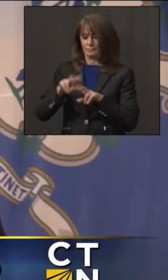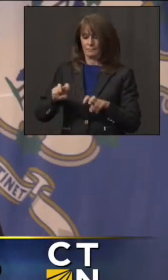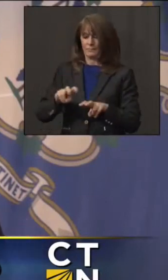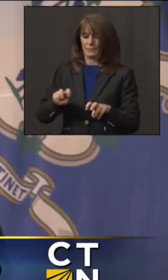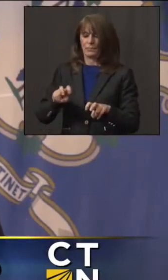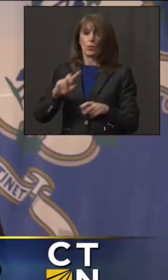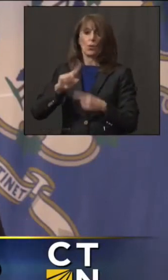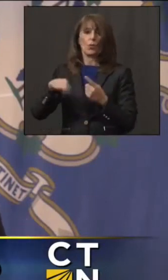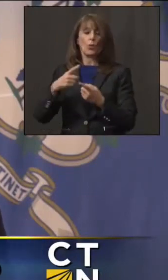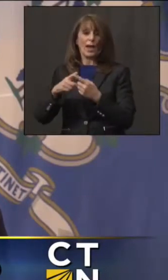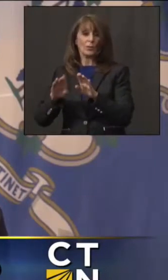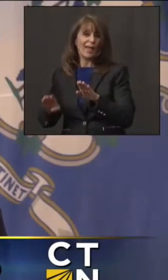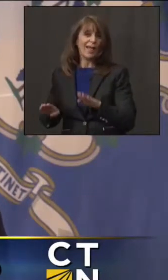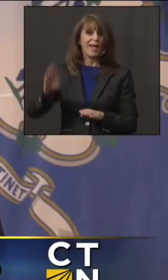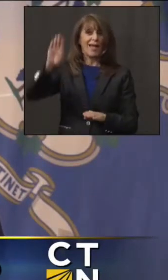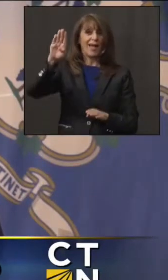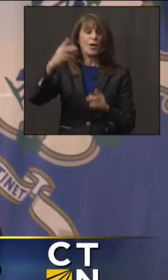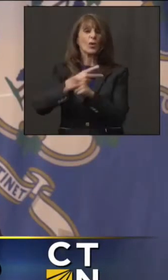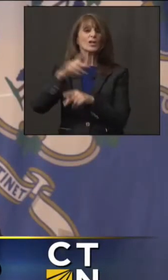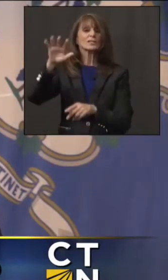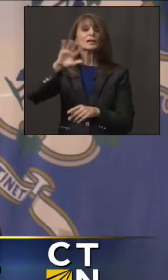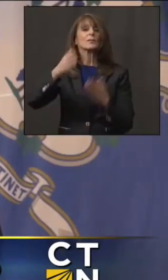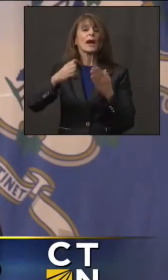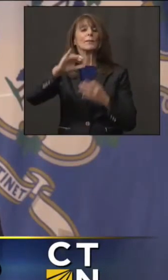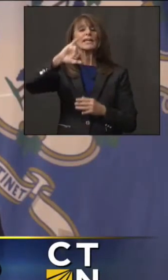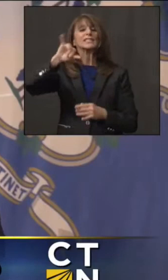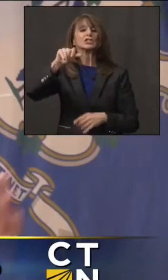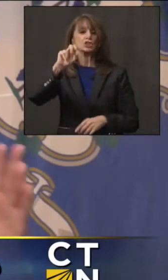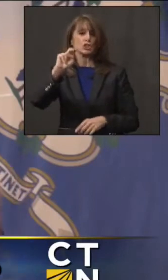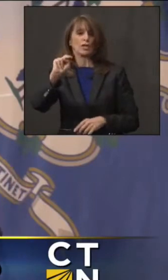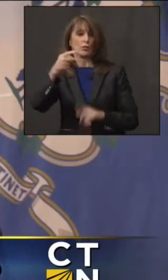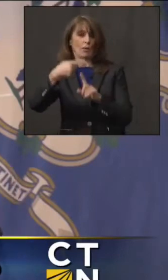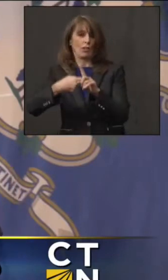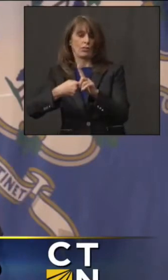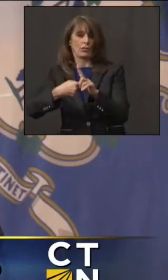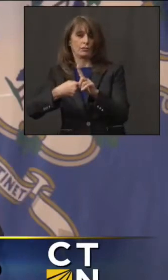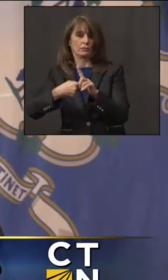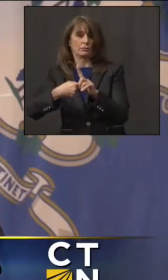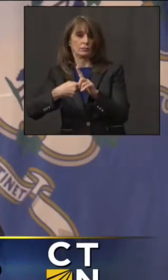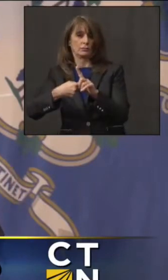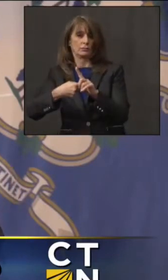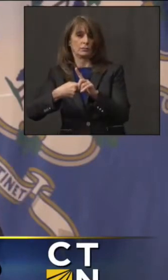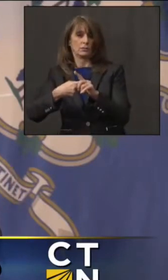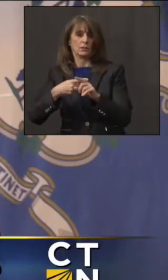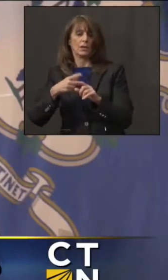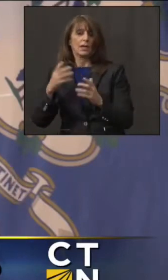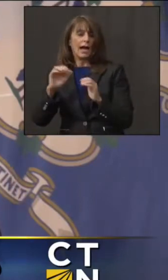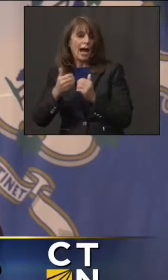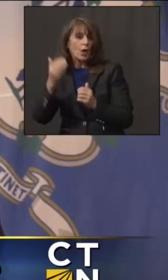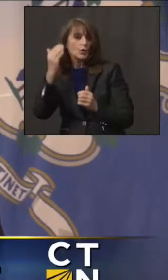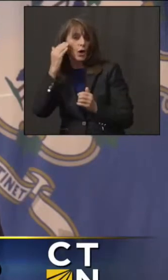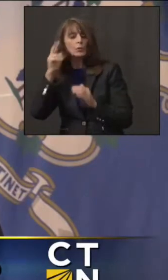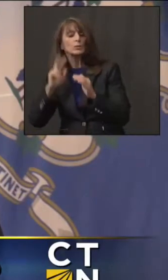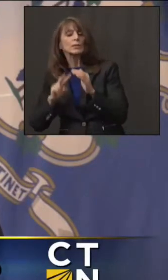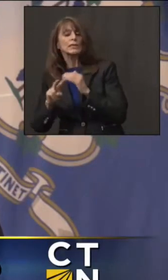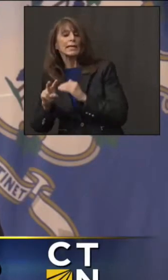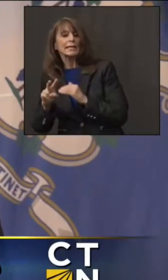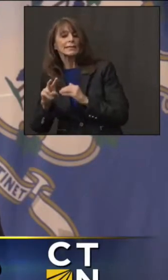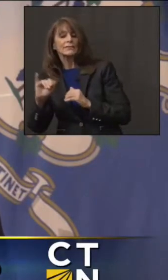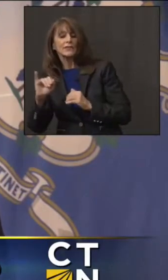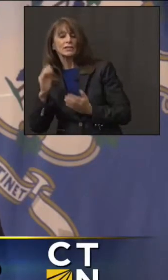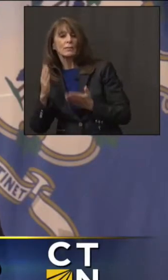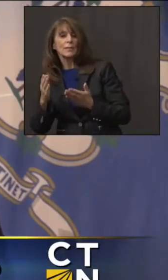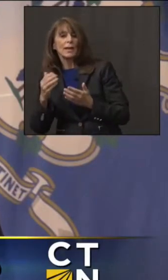region sometime in January. Our infection rate, it's based on a very small sample, suggests maybe it'll be a